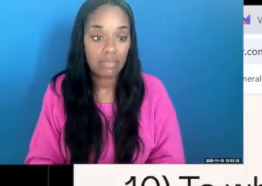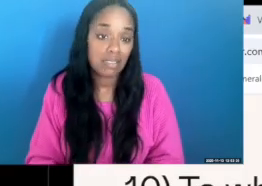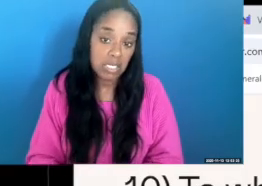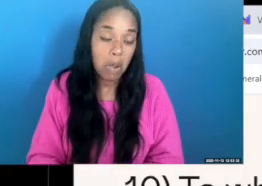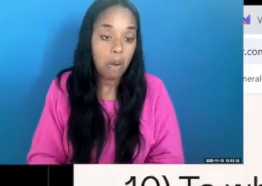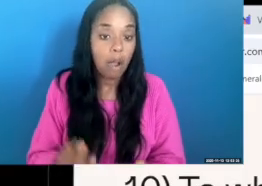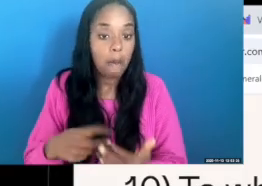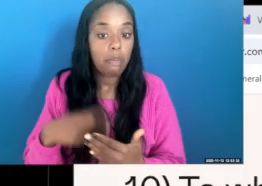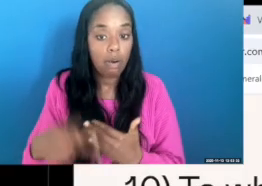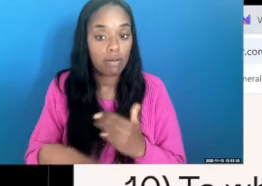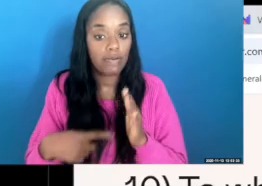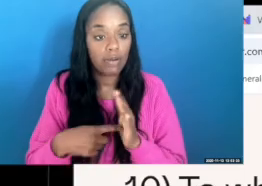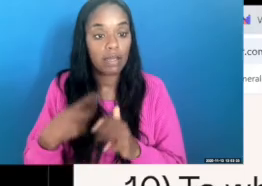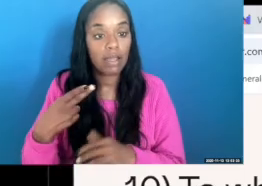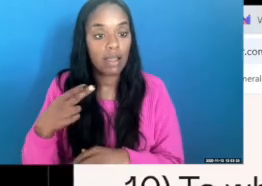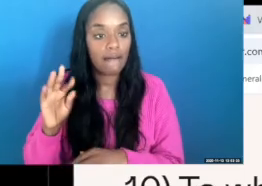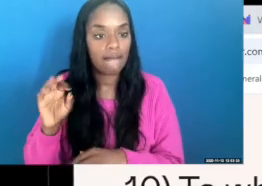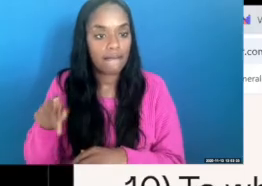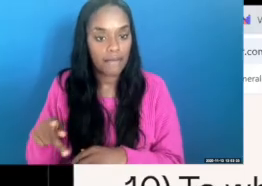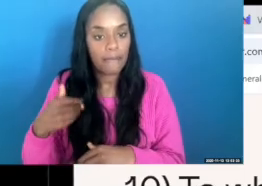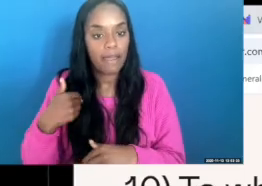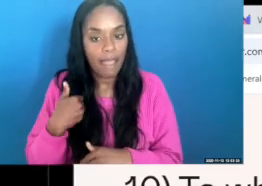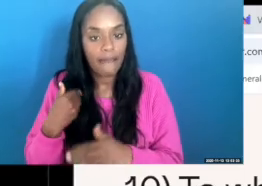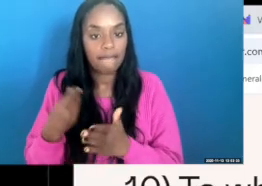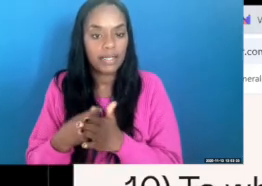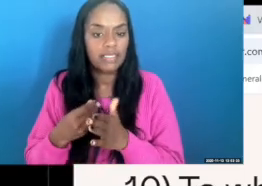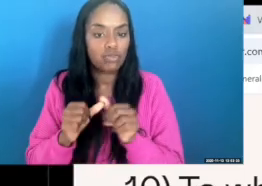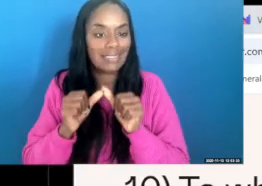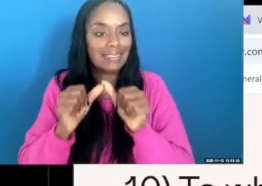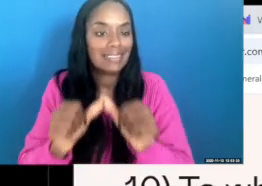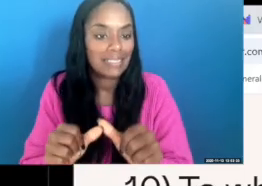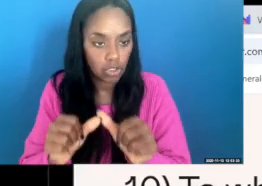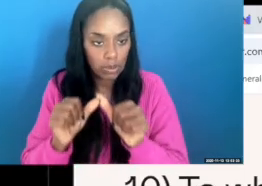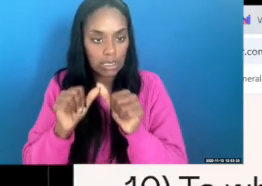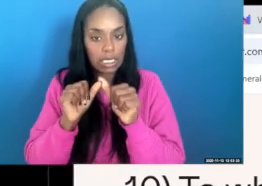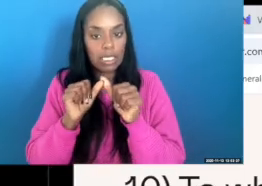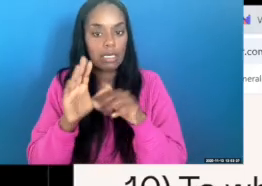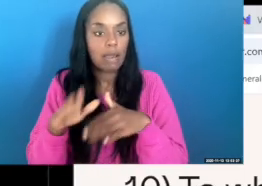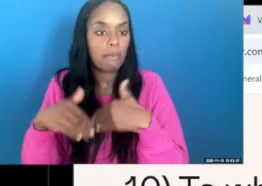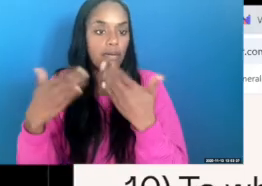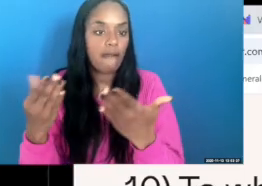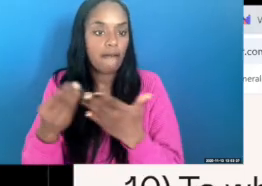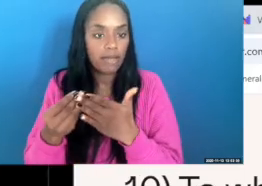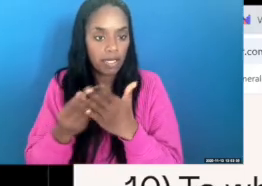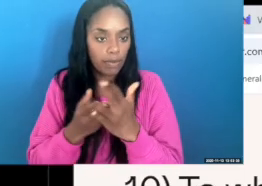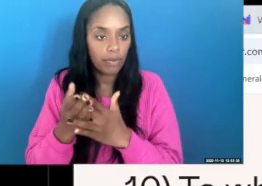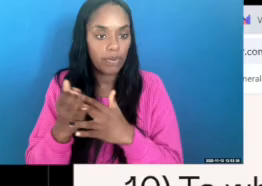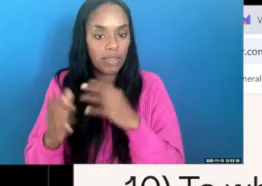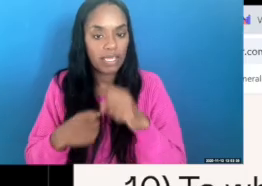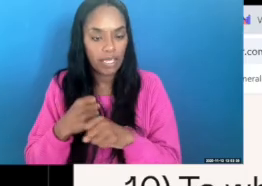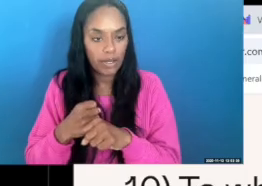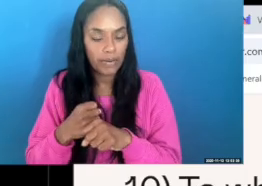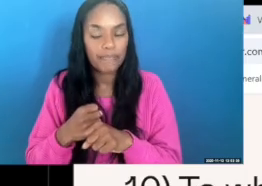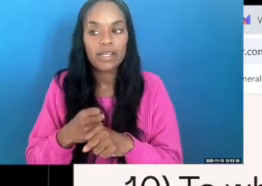them to move to a cleaner technology rather than an existing technology. So ideally, programs